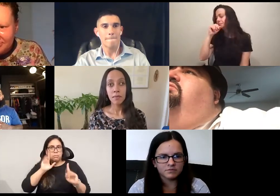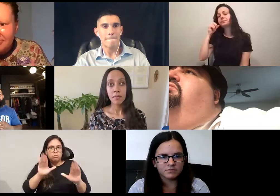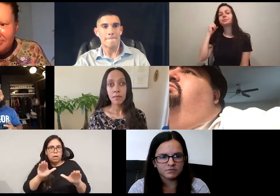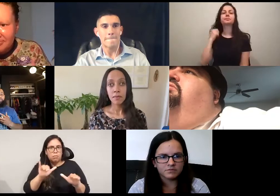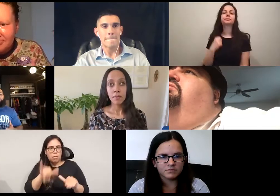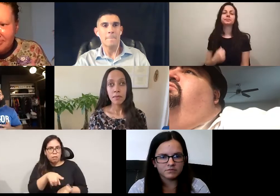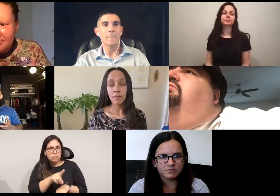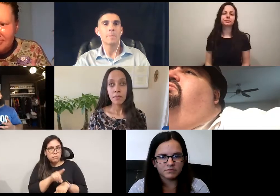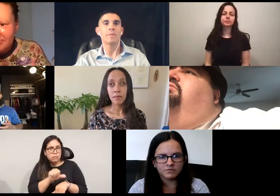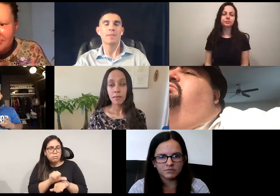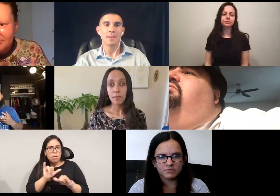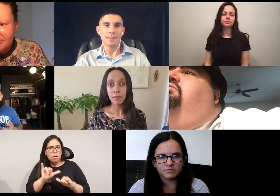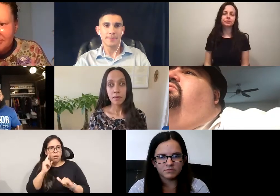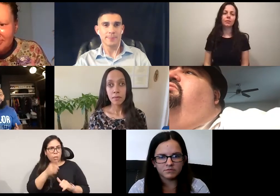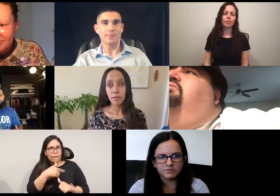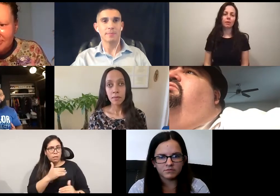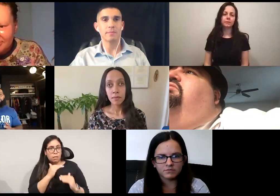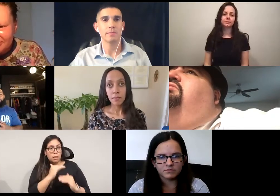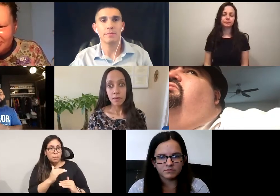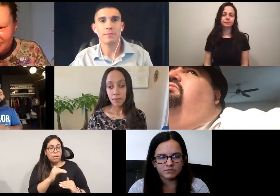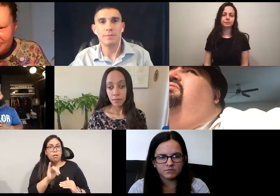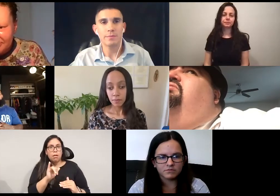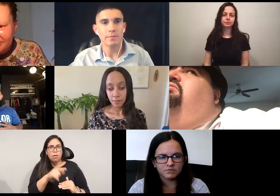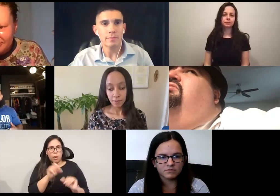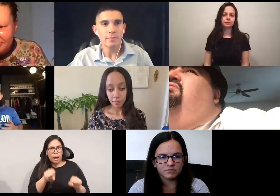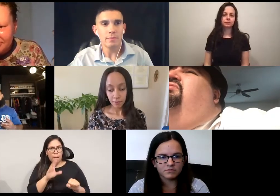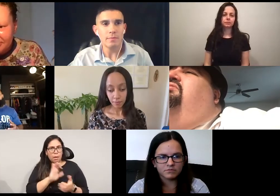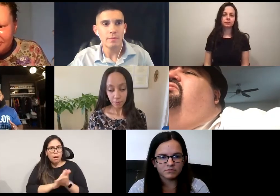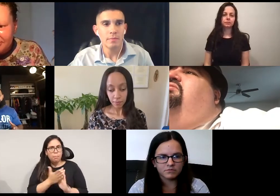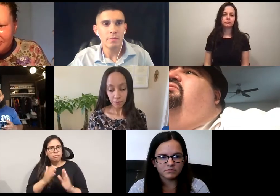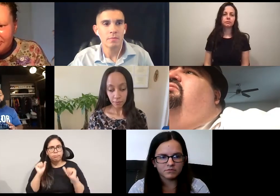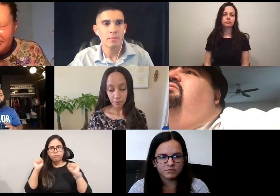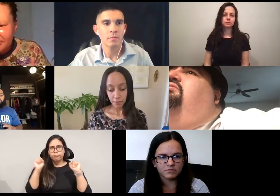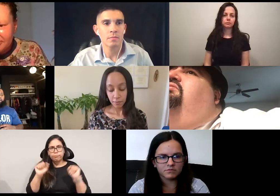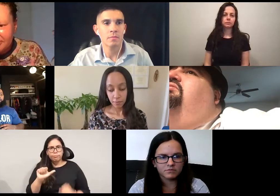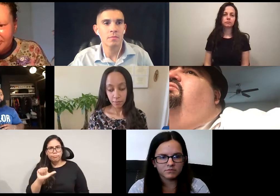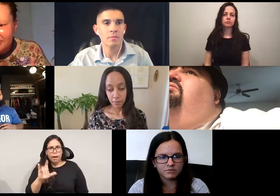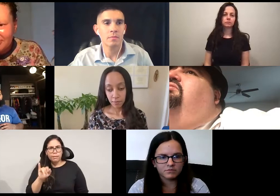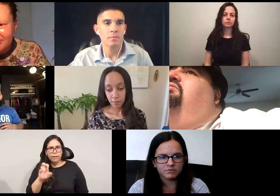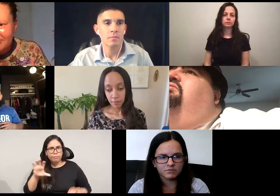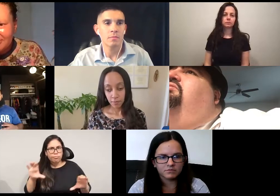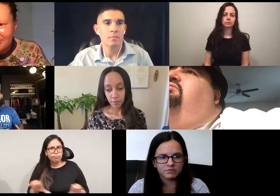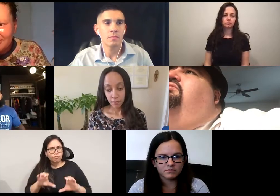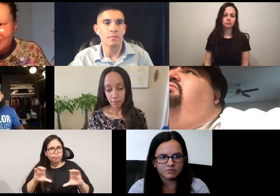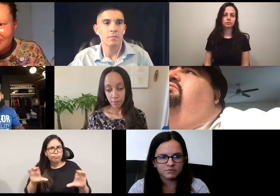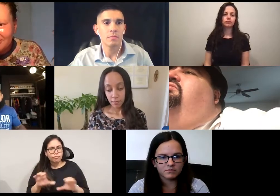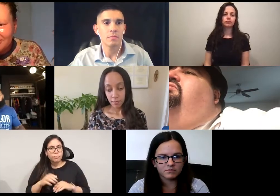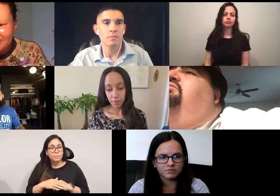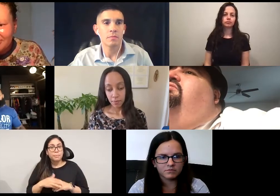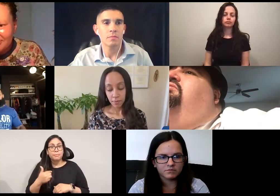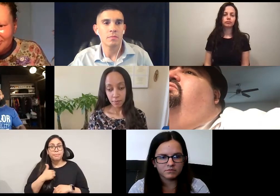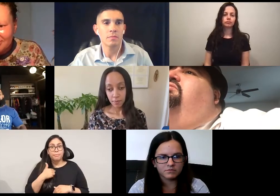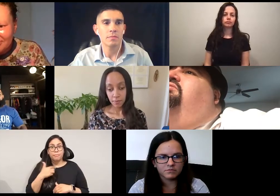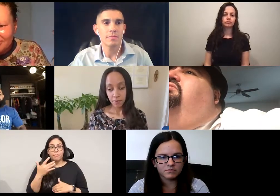or some type of limitations to be active. And so I remember just the moment I acquired